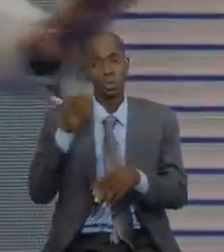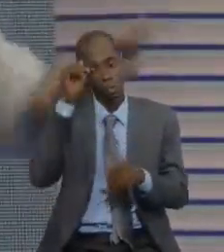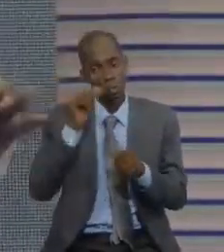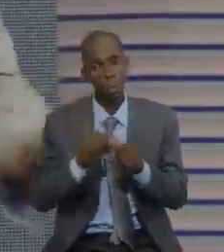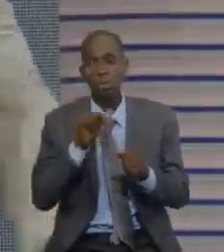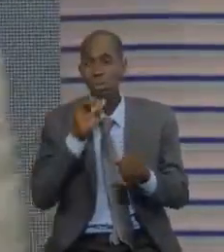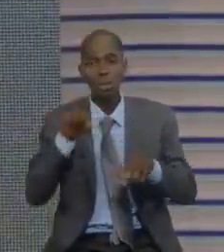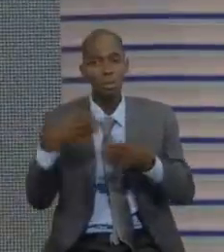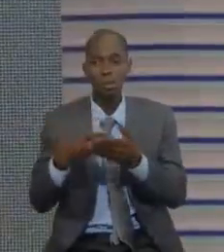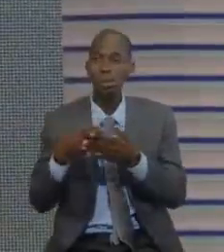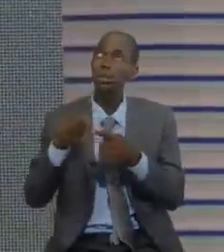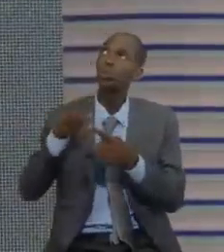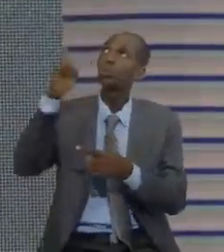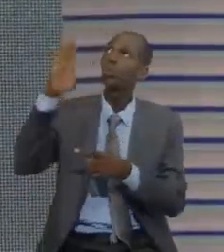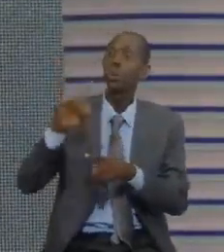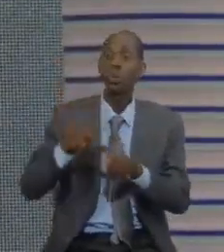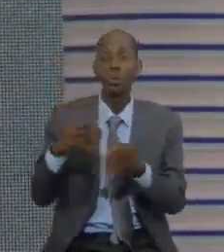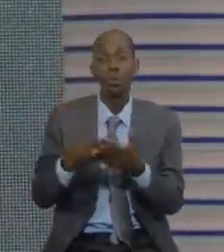of our local assembly.